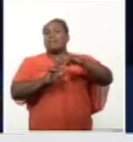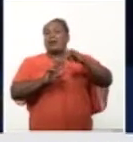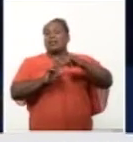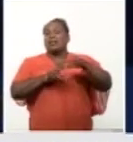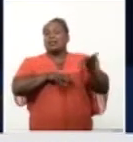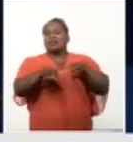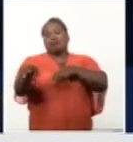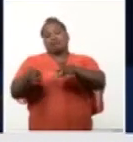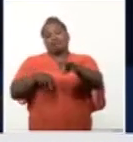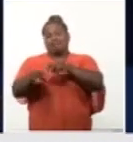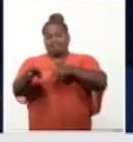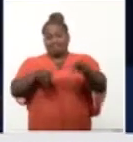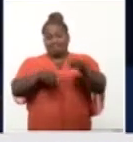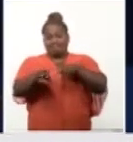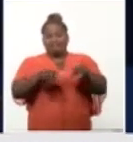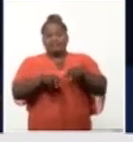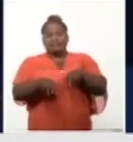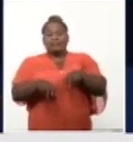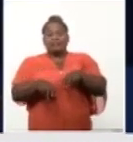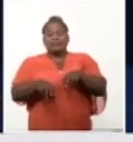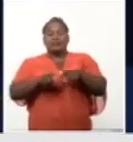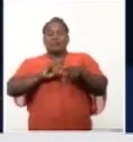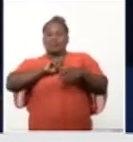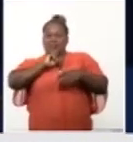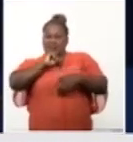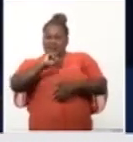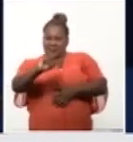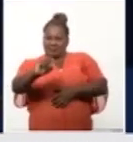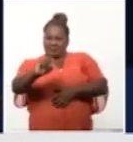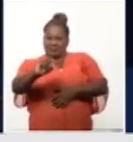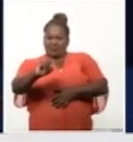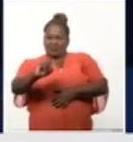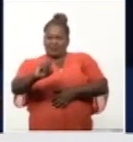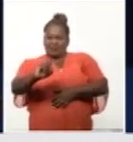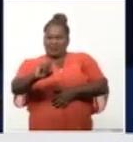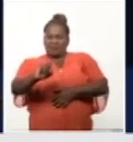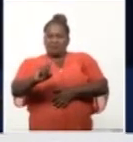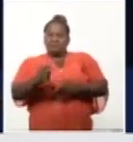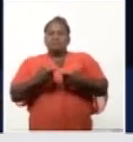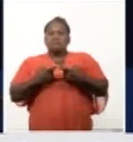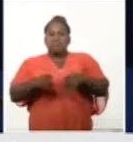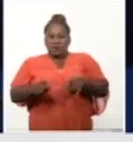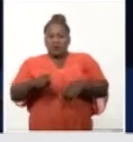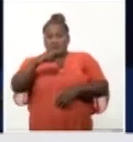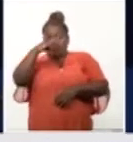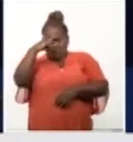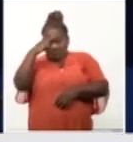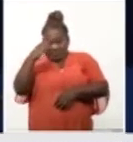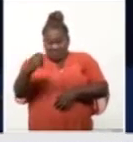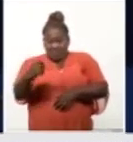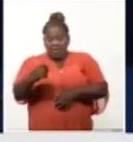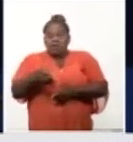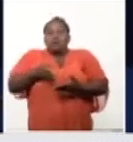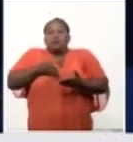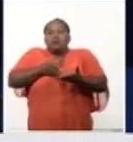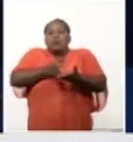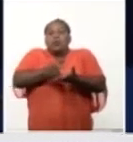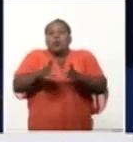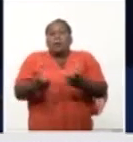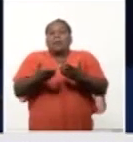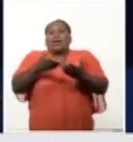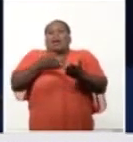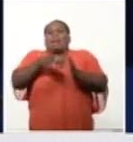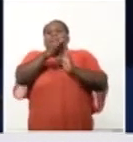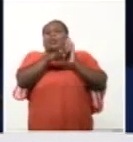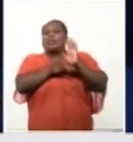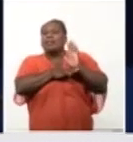capital city, Matanzas, due to the flow of people. We know that it's going to be a little bit difficult. But